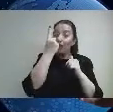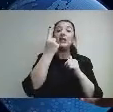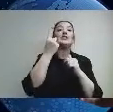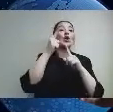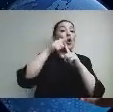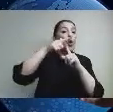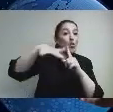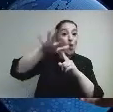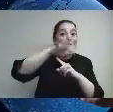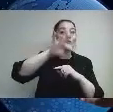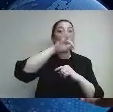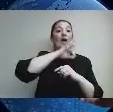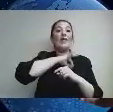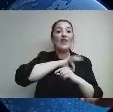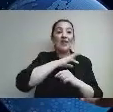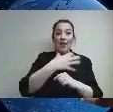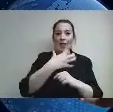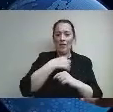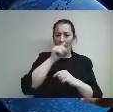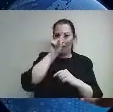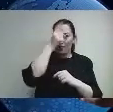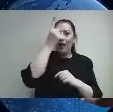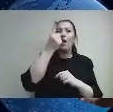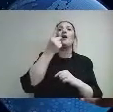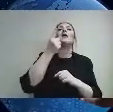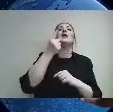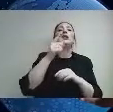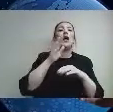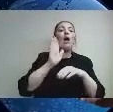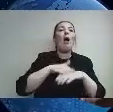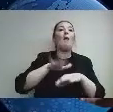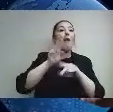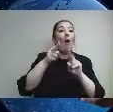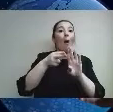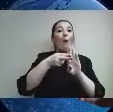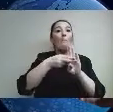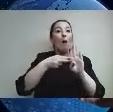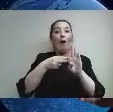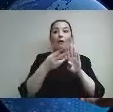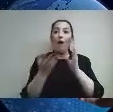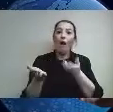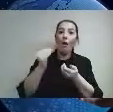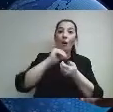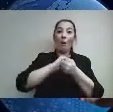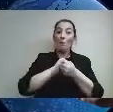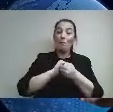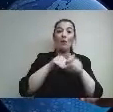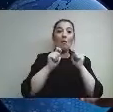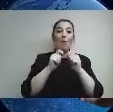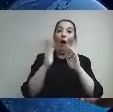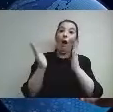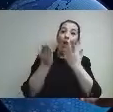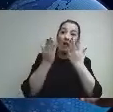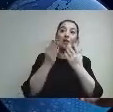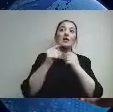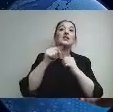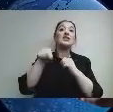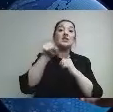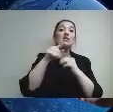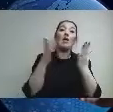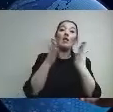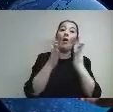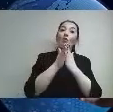actually undertaken by you, but you also attract big brands. And in as part of the